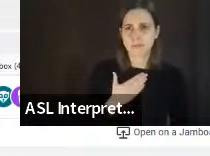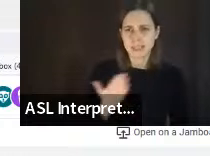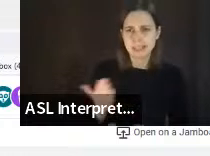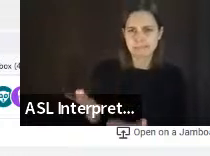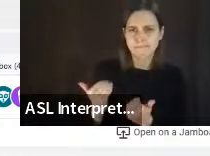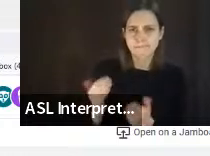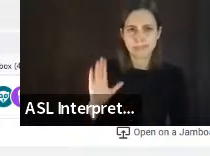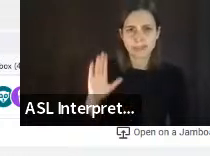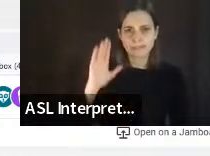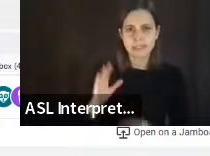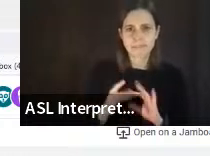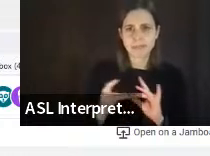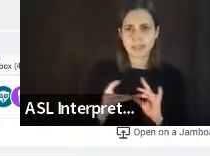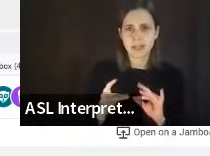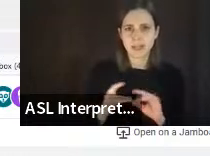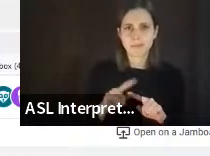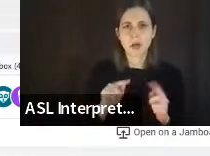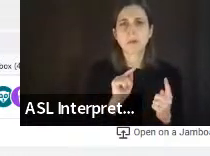conversations.